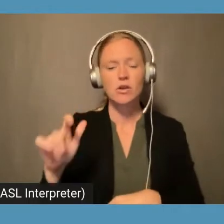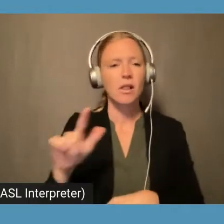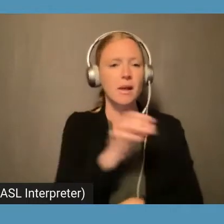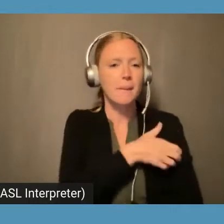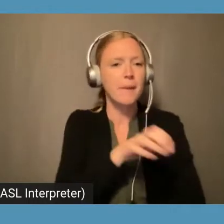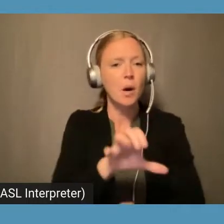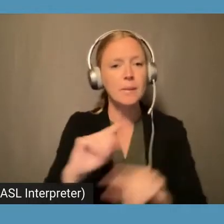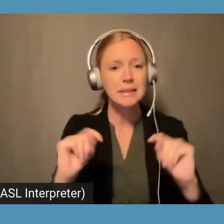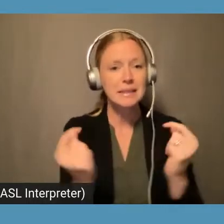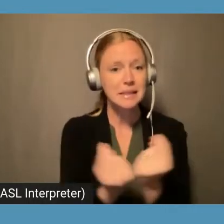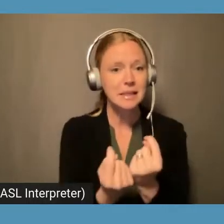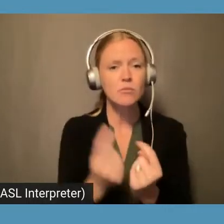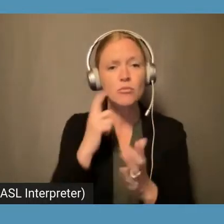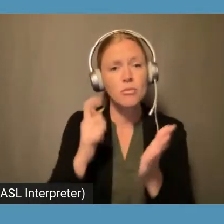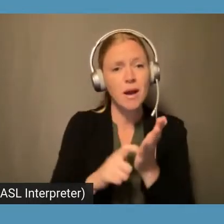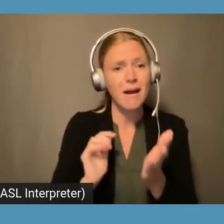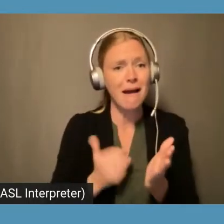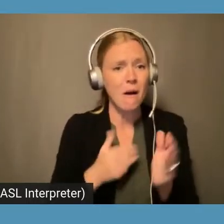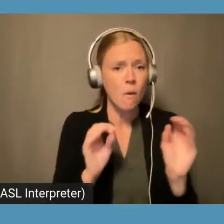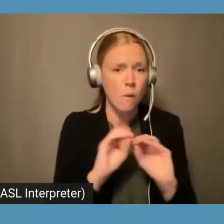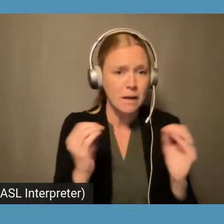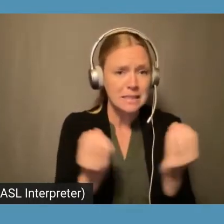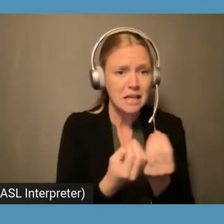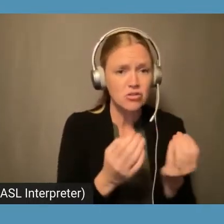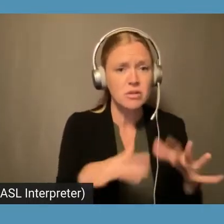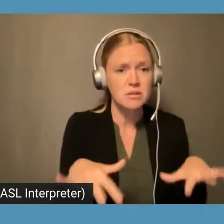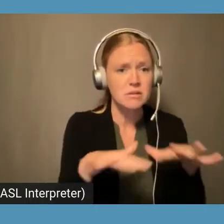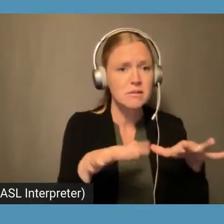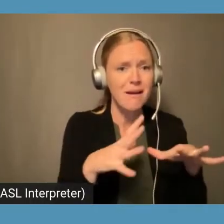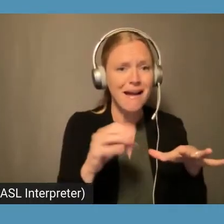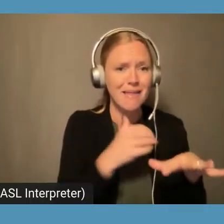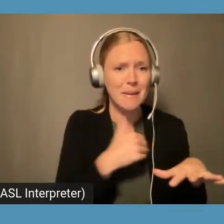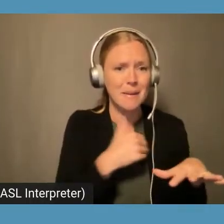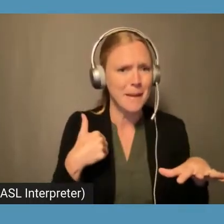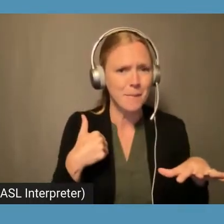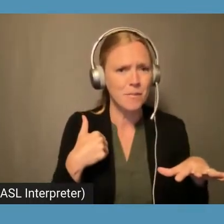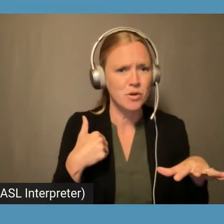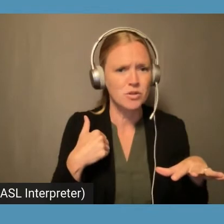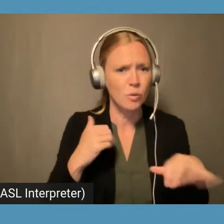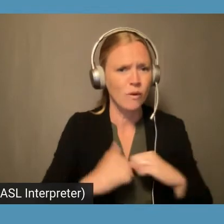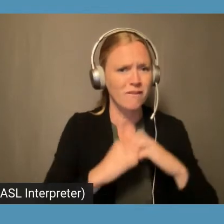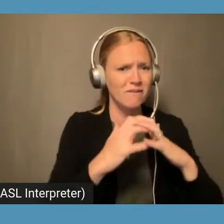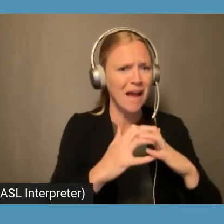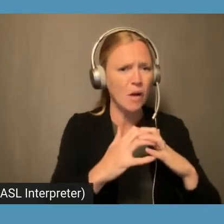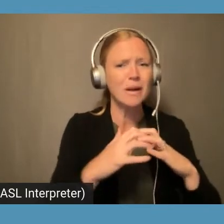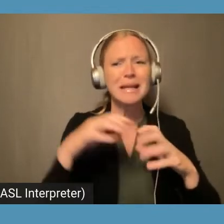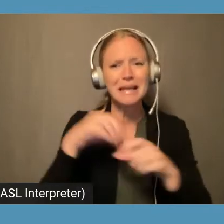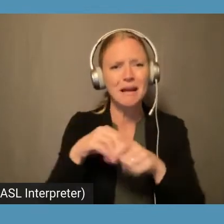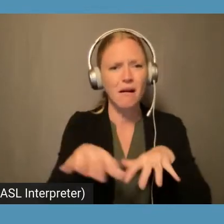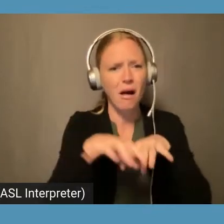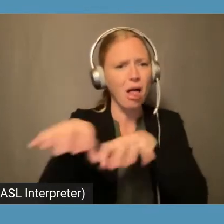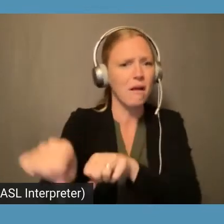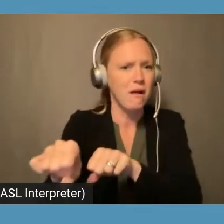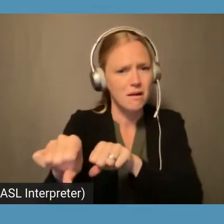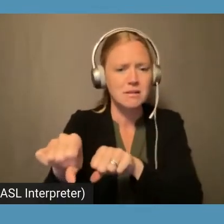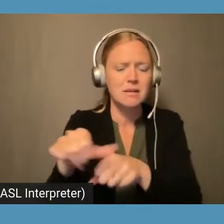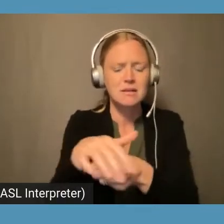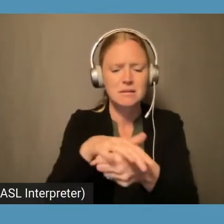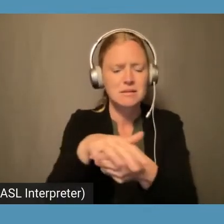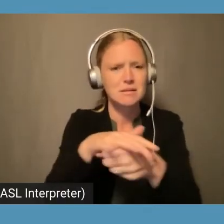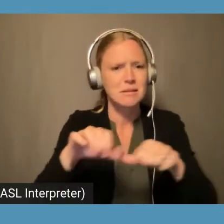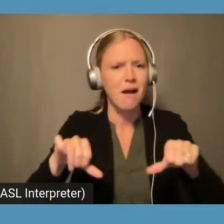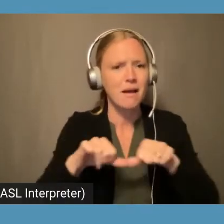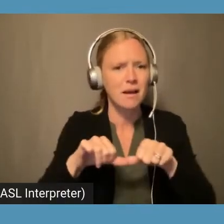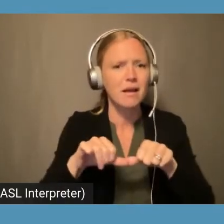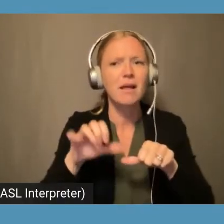our organizations and those of our members were founded within a colonizing society that perpetuated the exclusions and